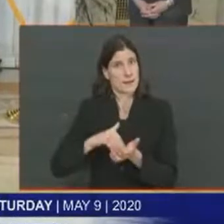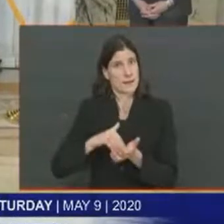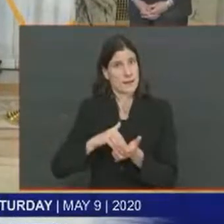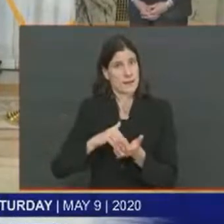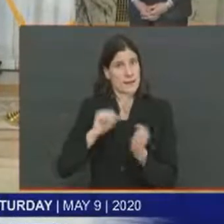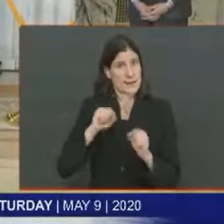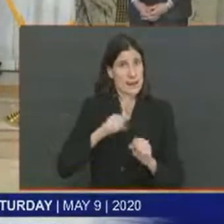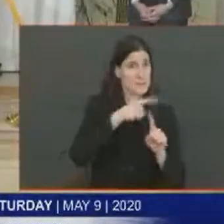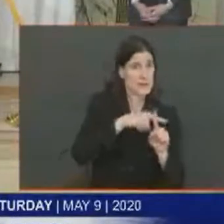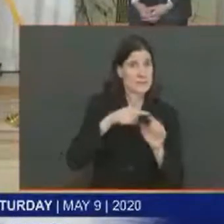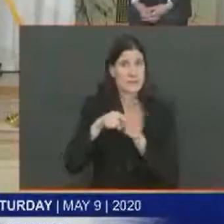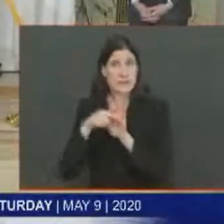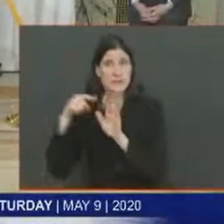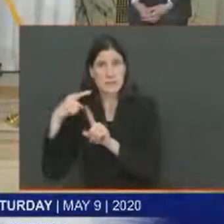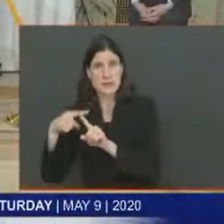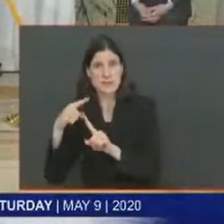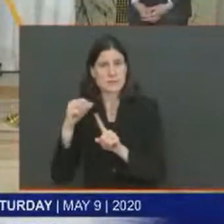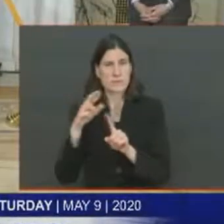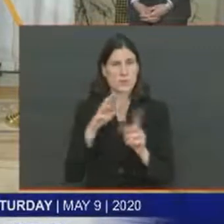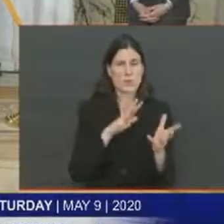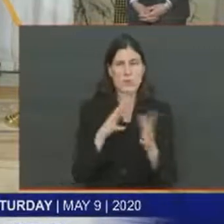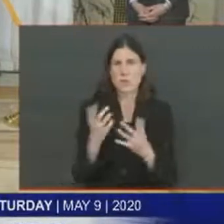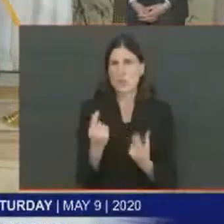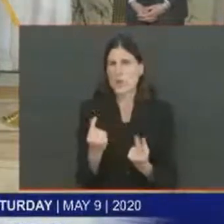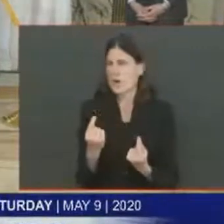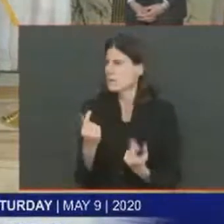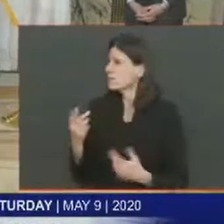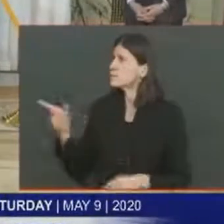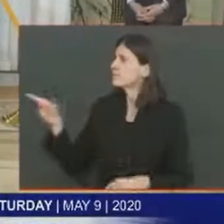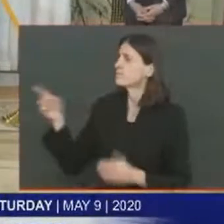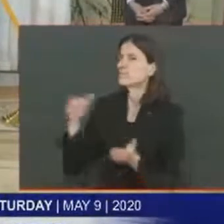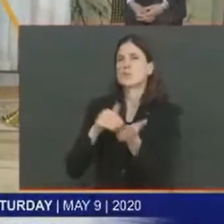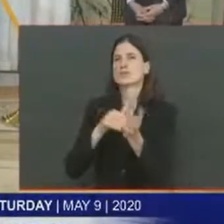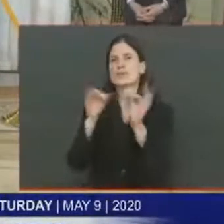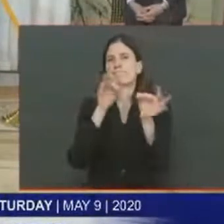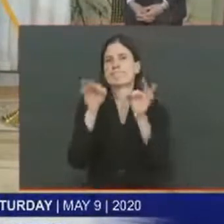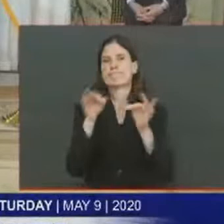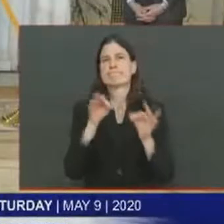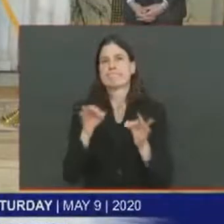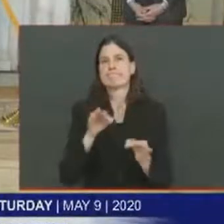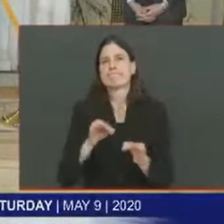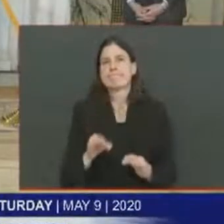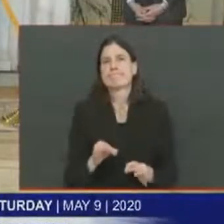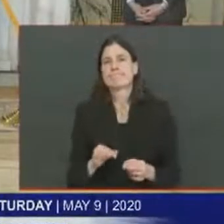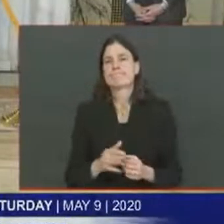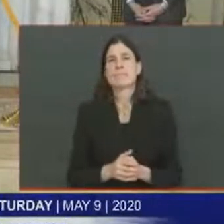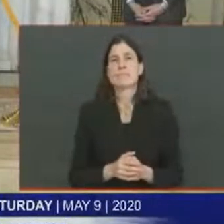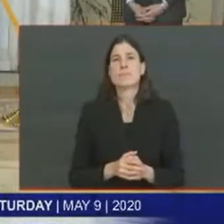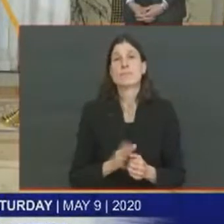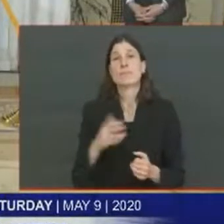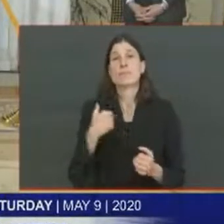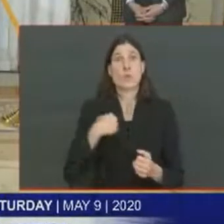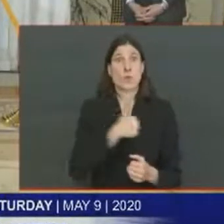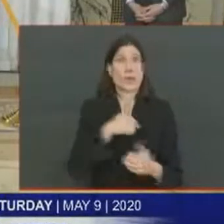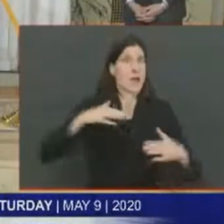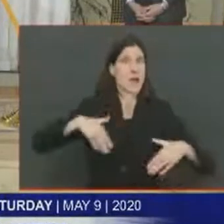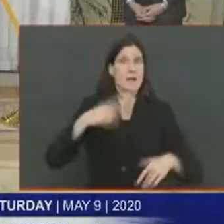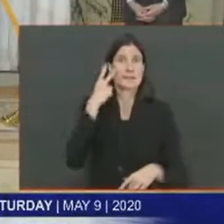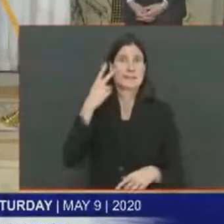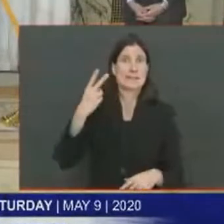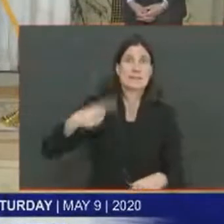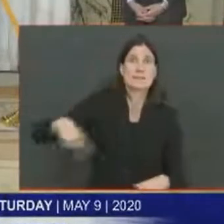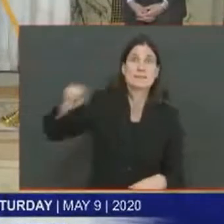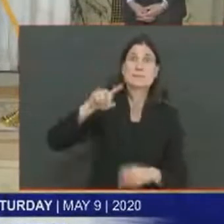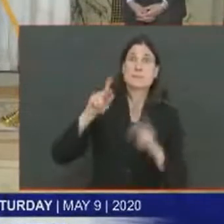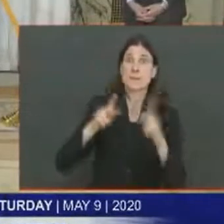particular trends stand out in terms of health consequences, but